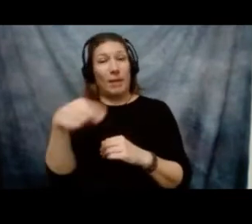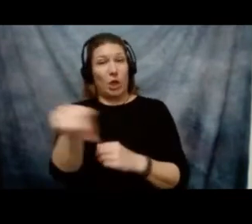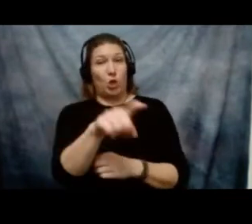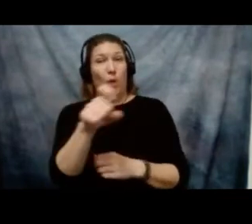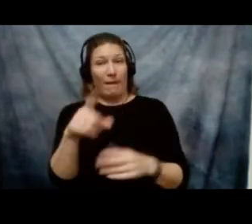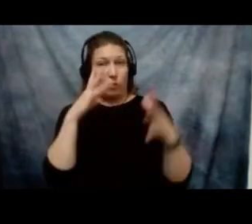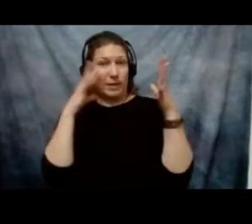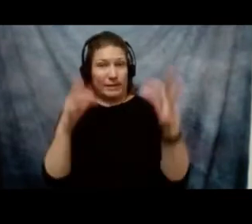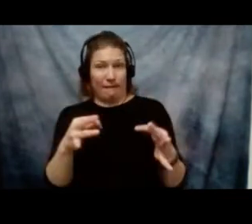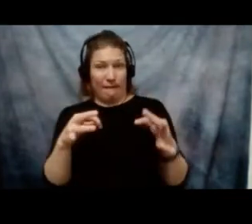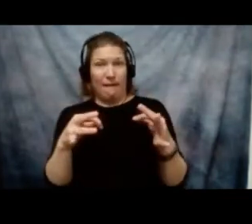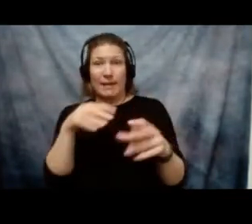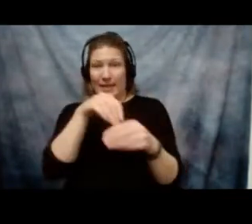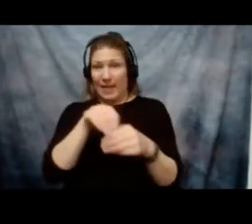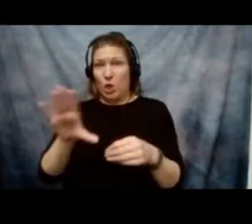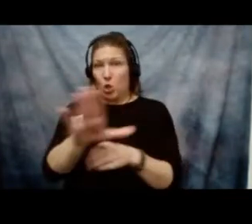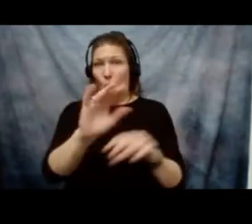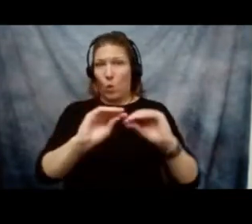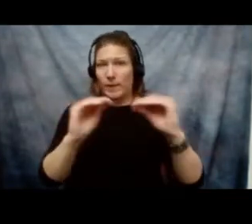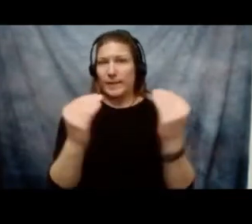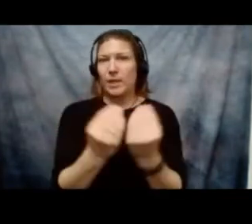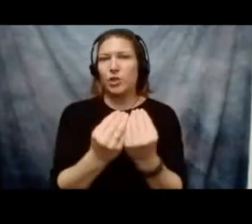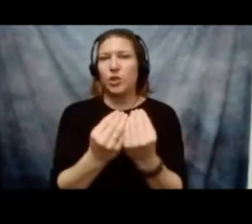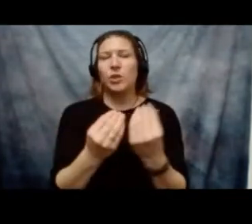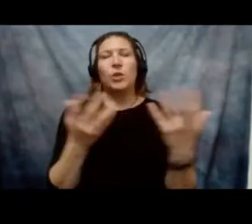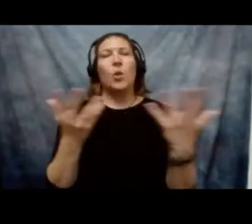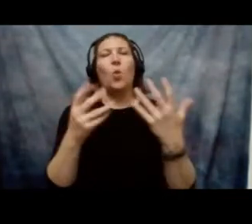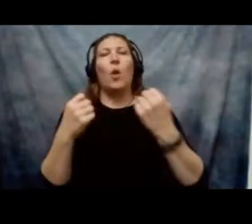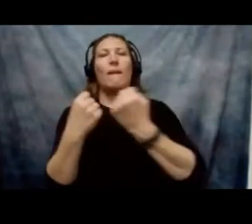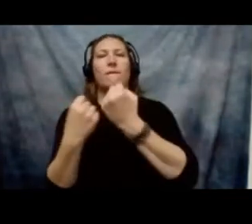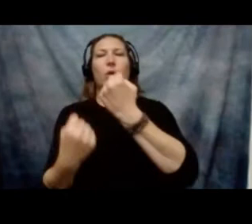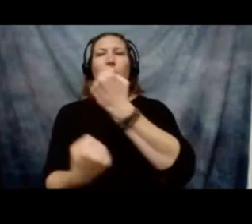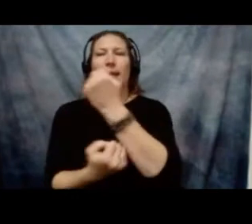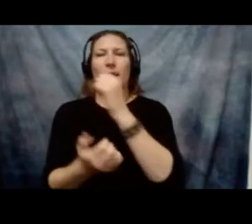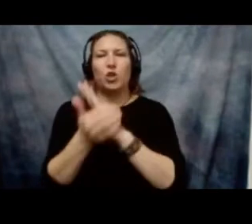foundational skills do you need to teach? And what